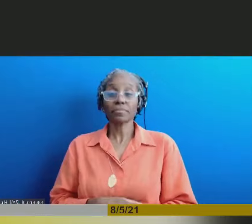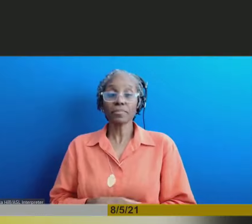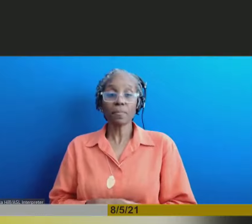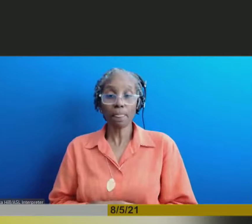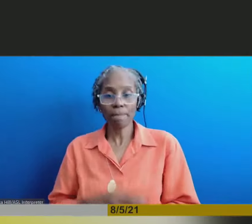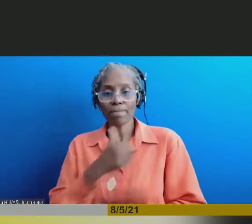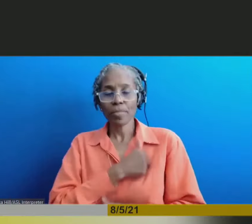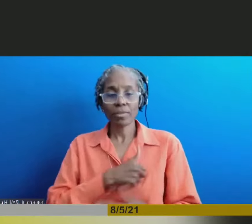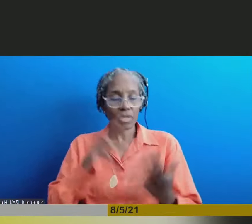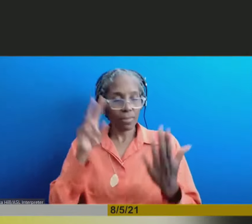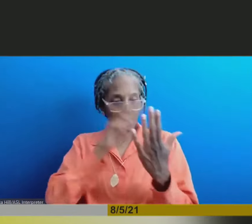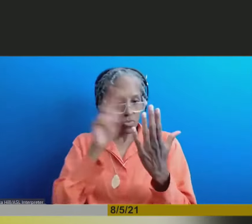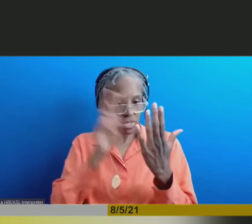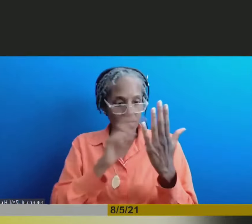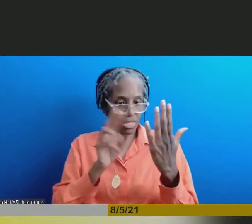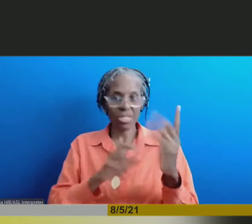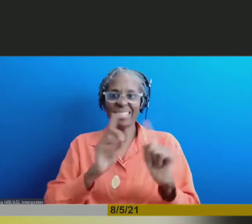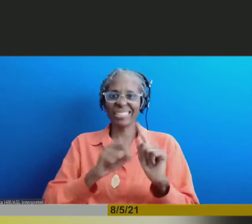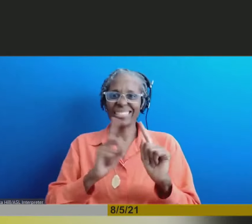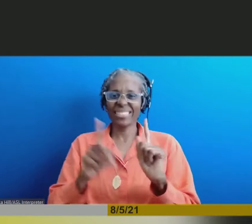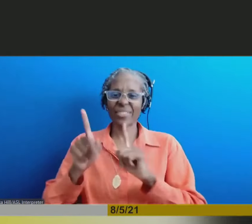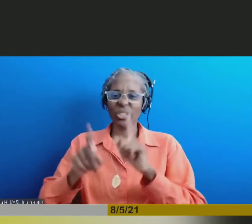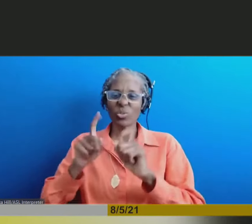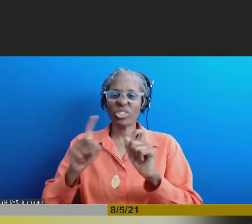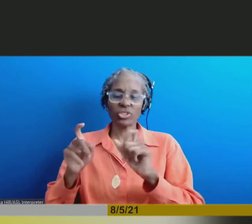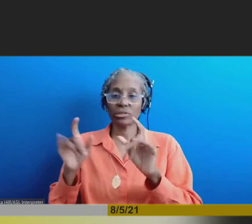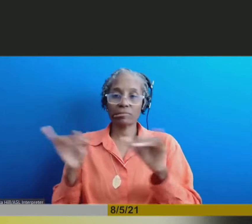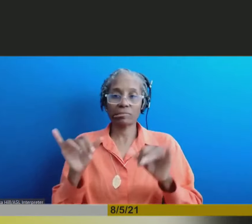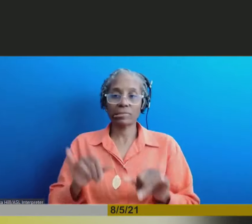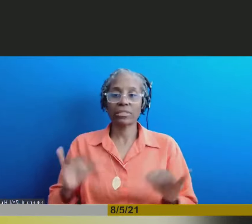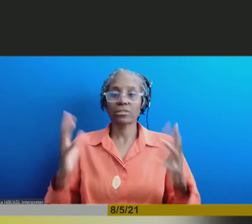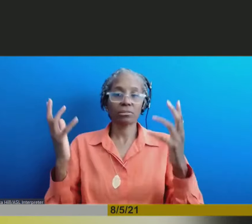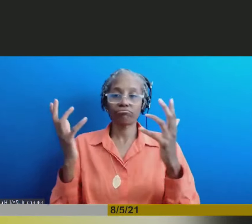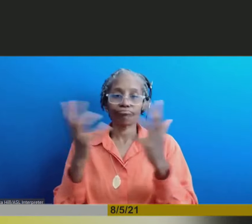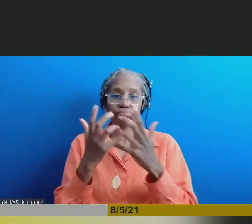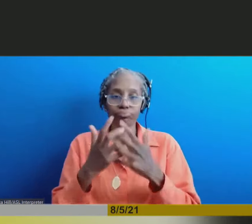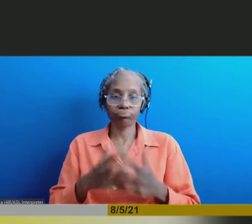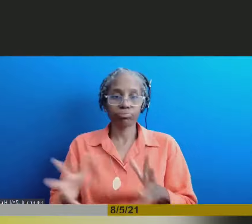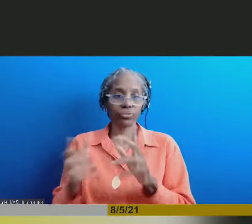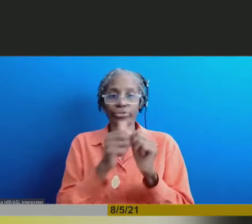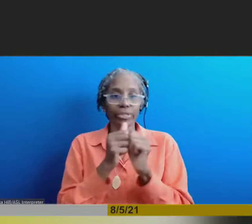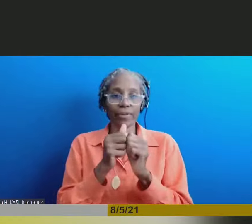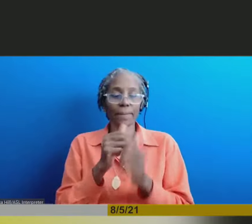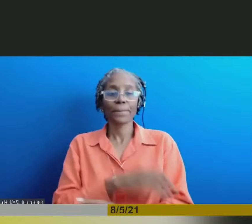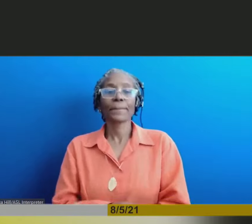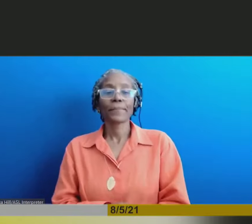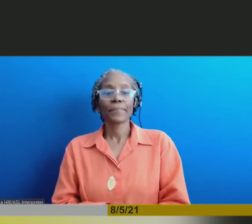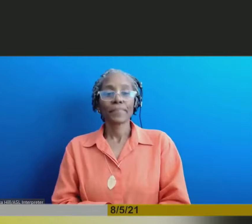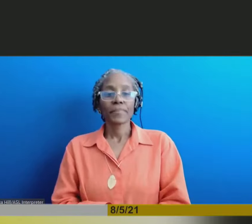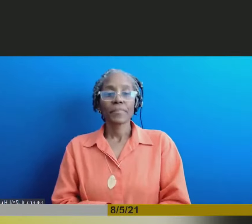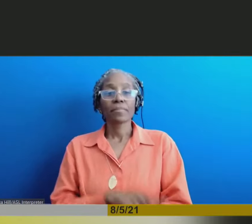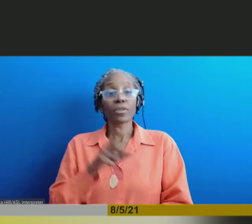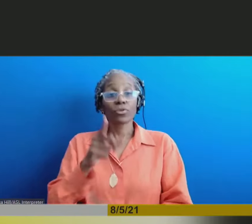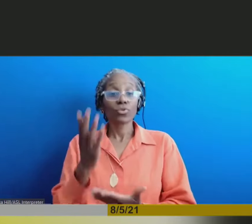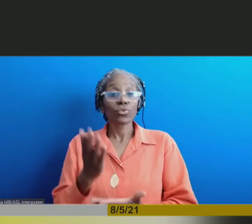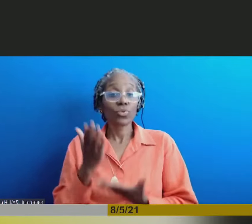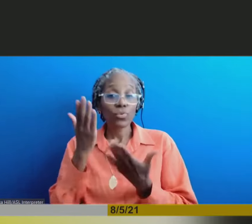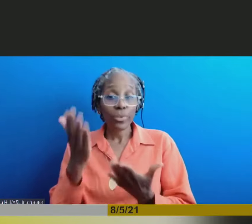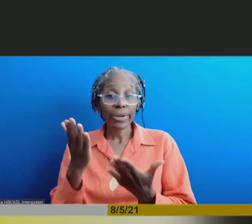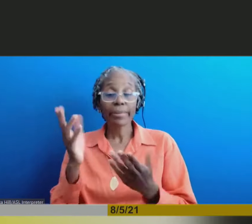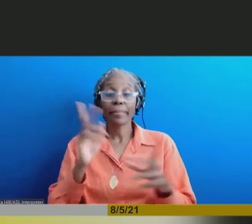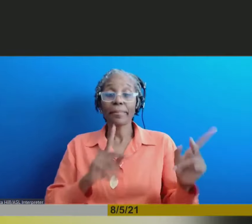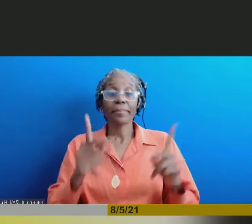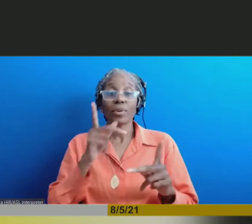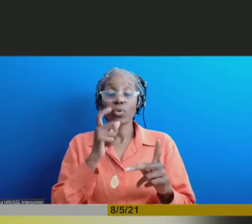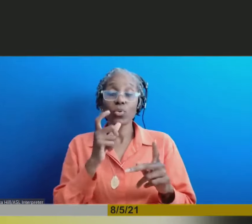Sorry, I'm just going through all the different related questions so that we can tie those in together. And then do you recommend people who had